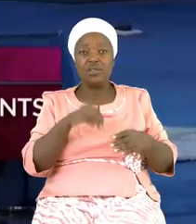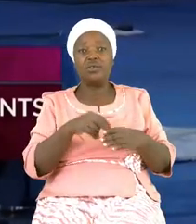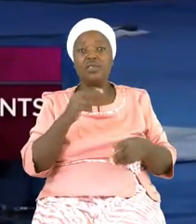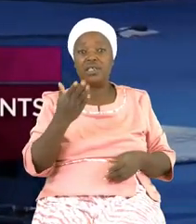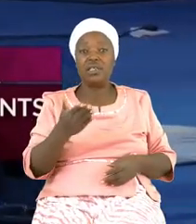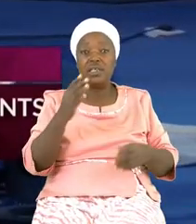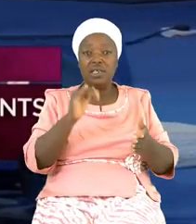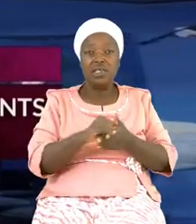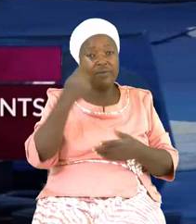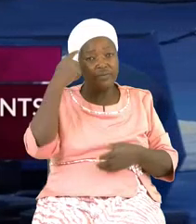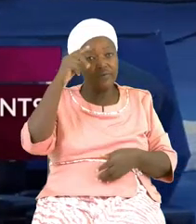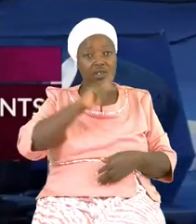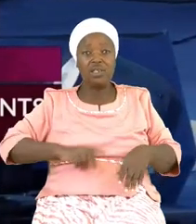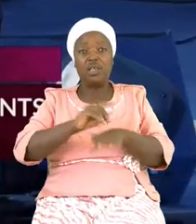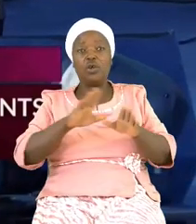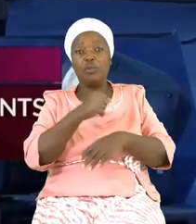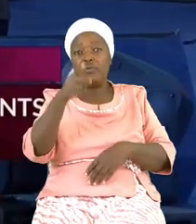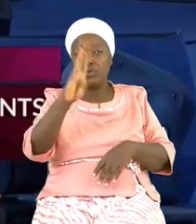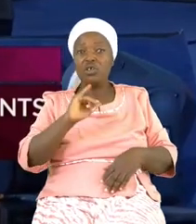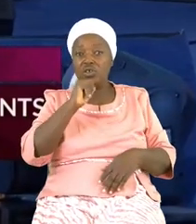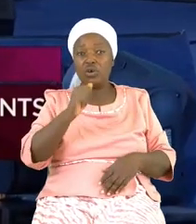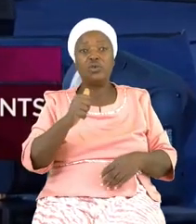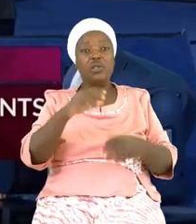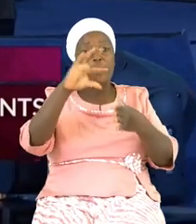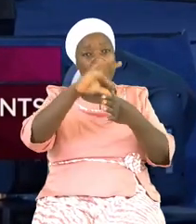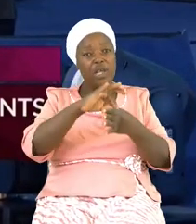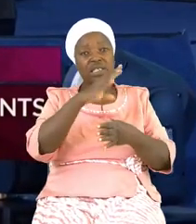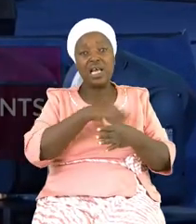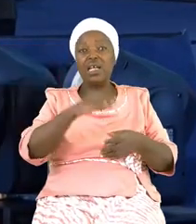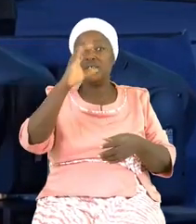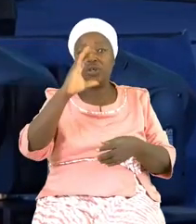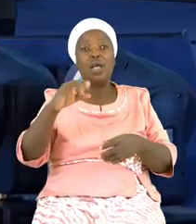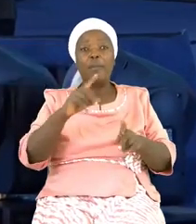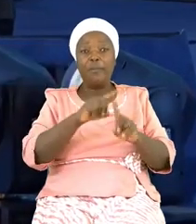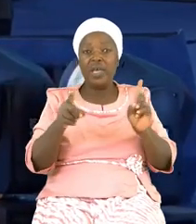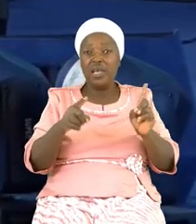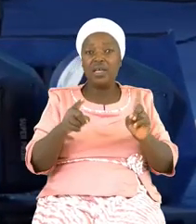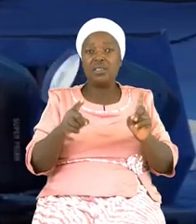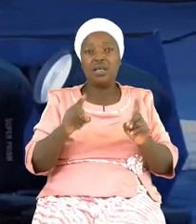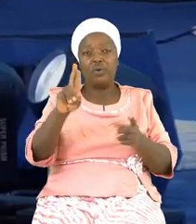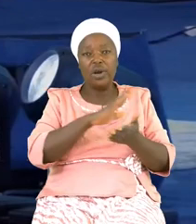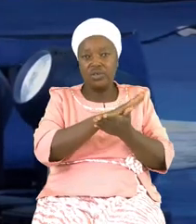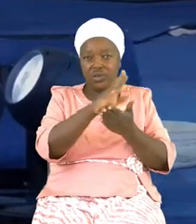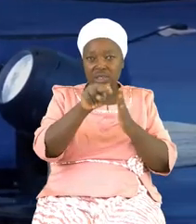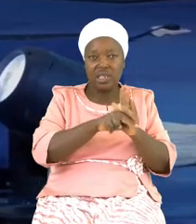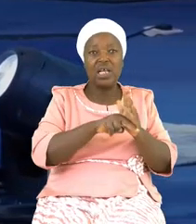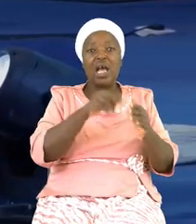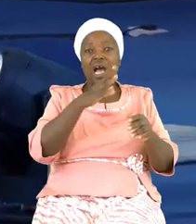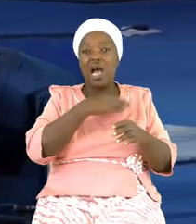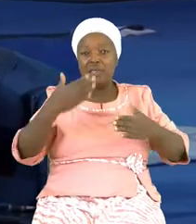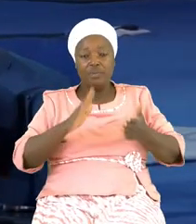for the kingdom of God is not meat and drink, but righteousness, and peace